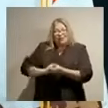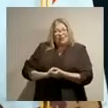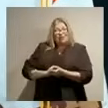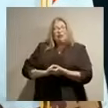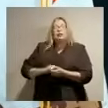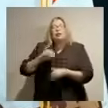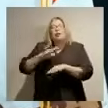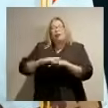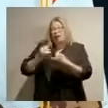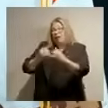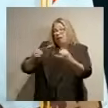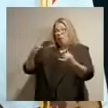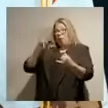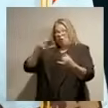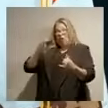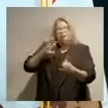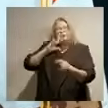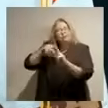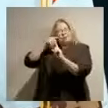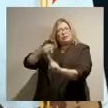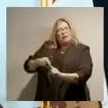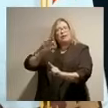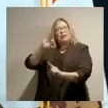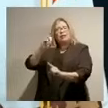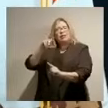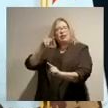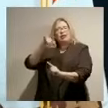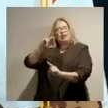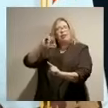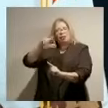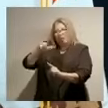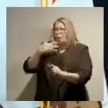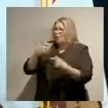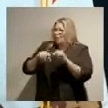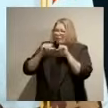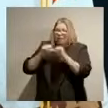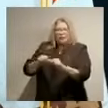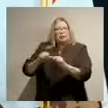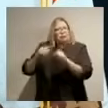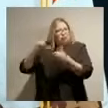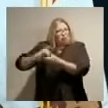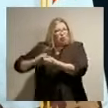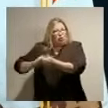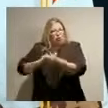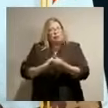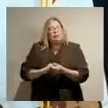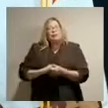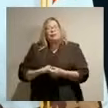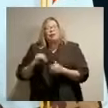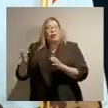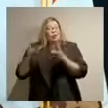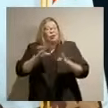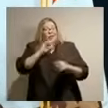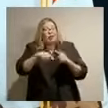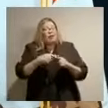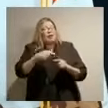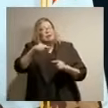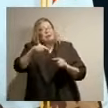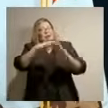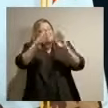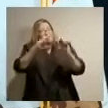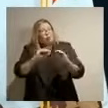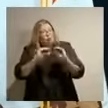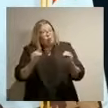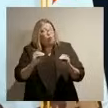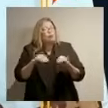border, addressing fentanyl. We want to continue to advance those partnerships. On the issues of homelessness and housing, we actually